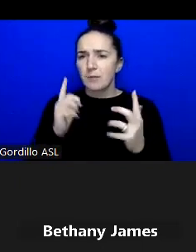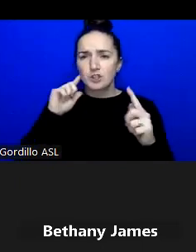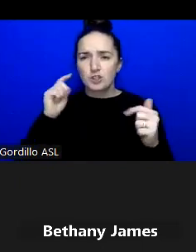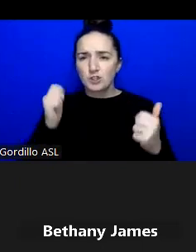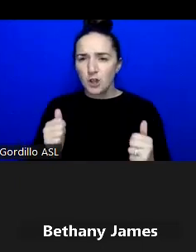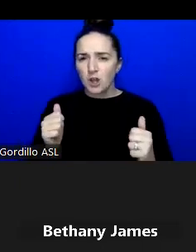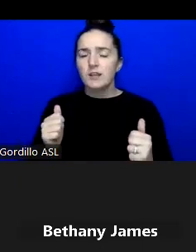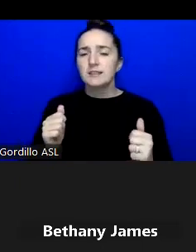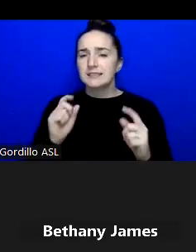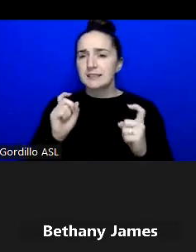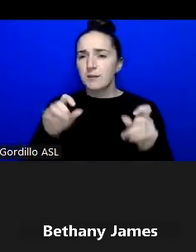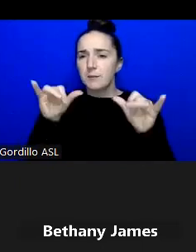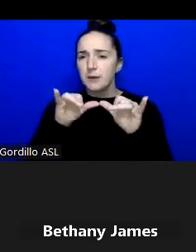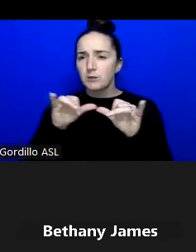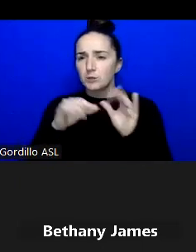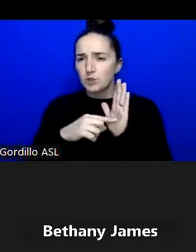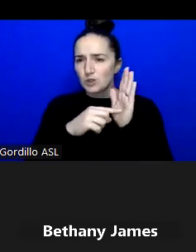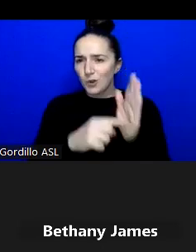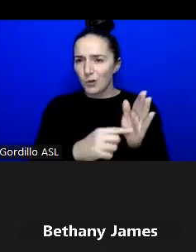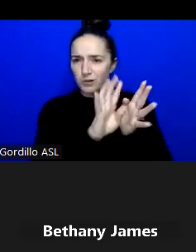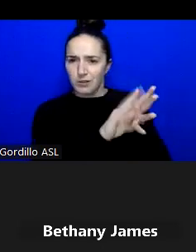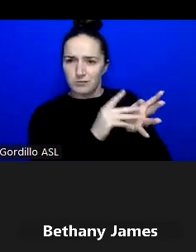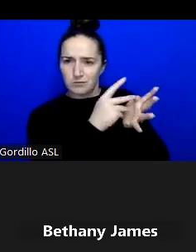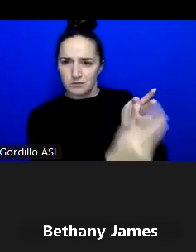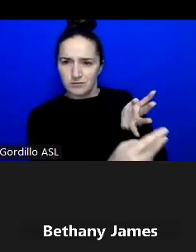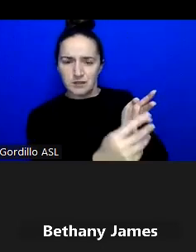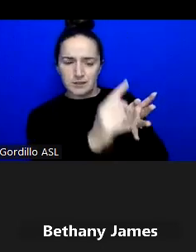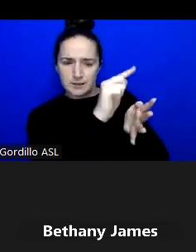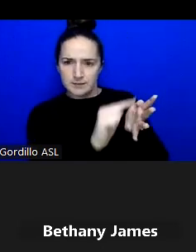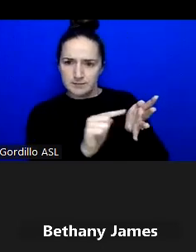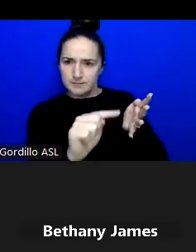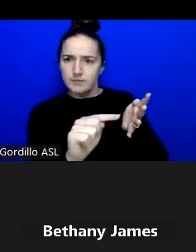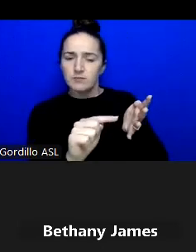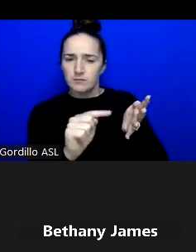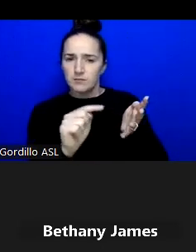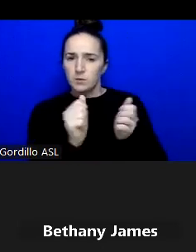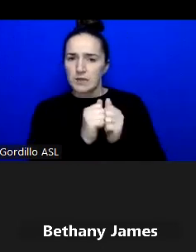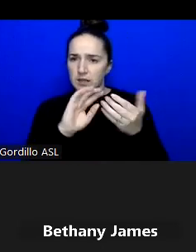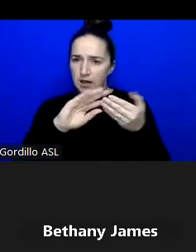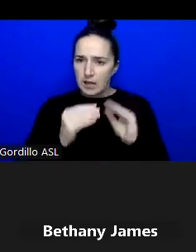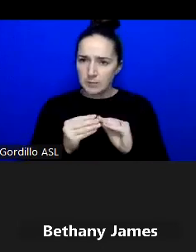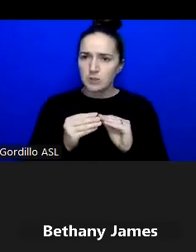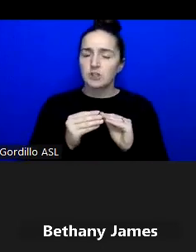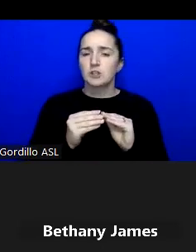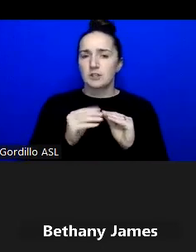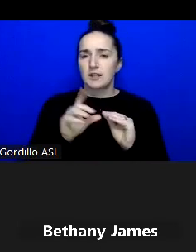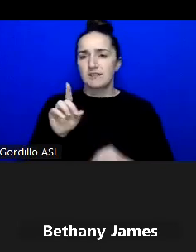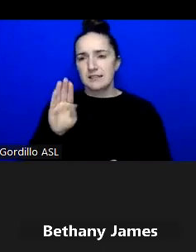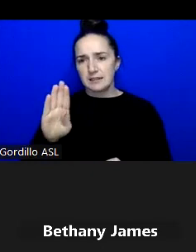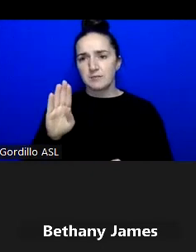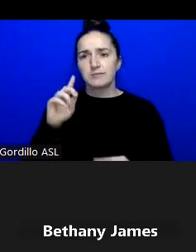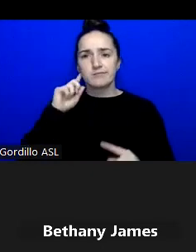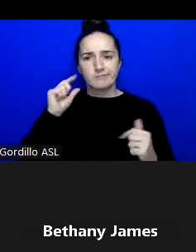some measurements that show them kind of where do they fall with regard to the actual numerical values that their hearing loss kind of pertains